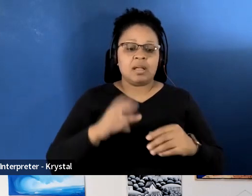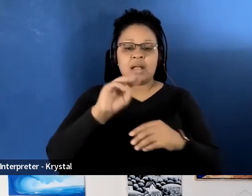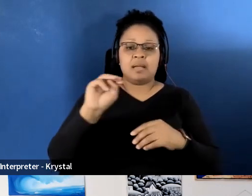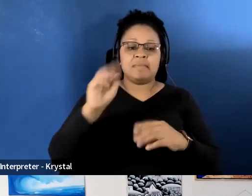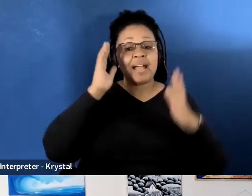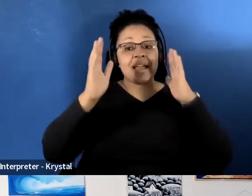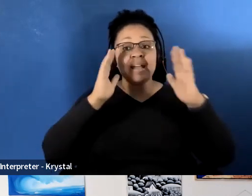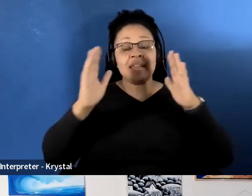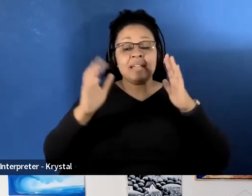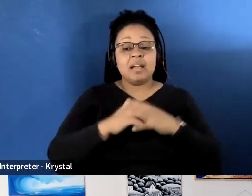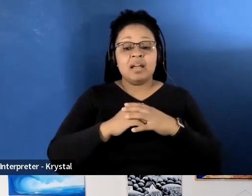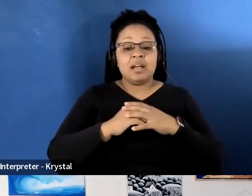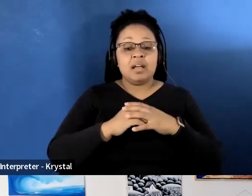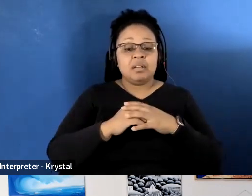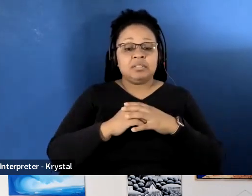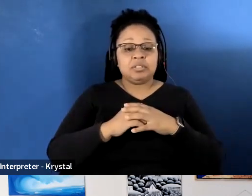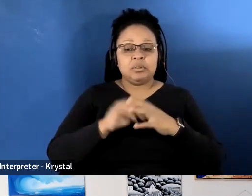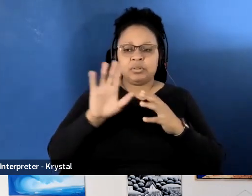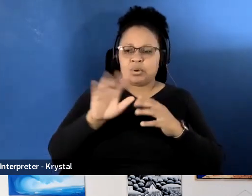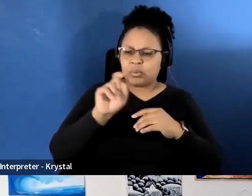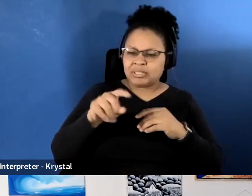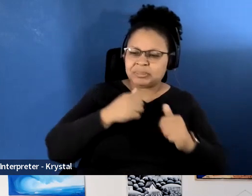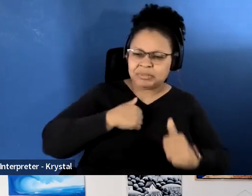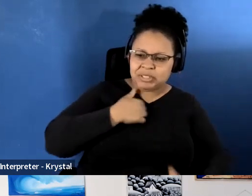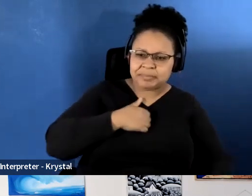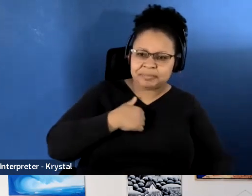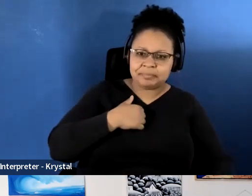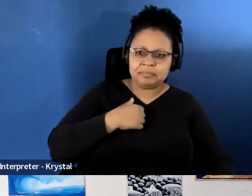Hi, yeah. So what was your question? I'm sorry.